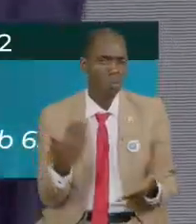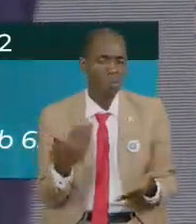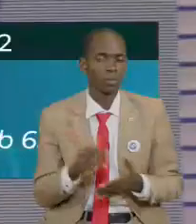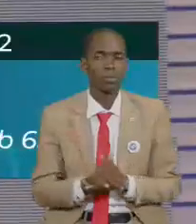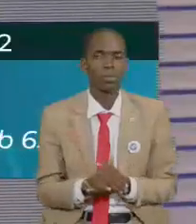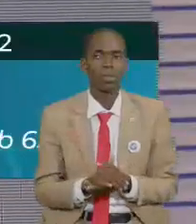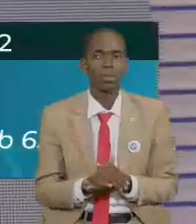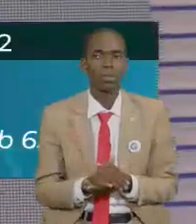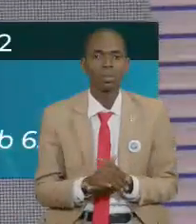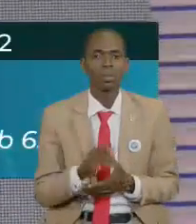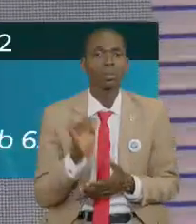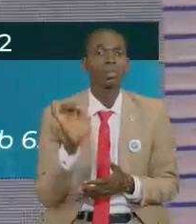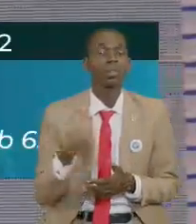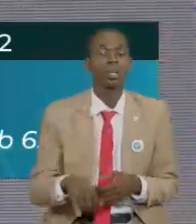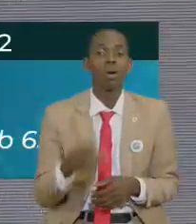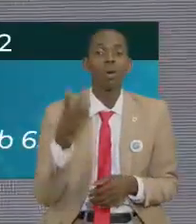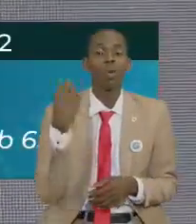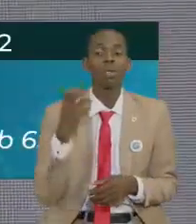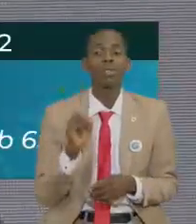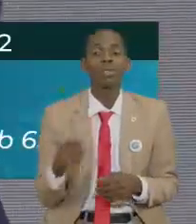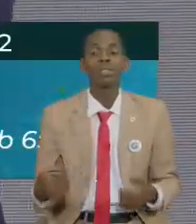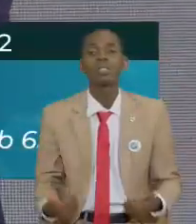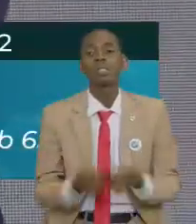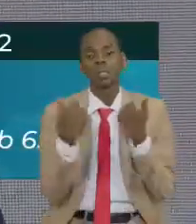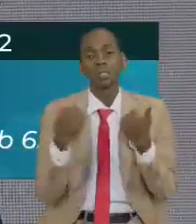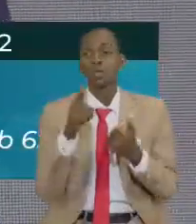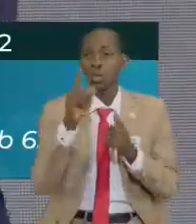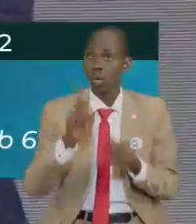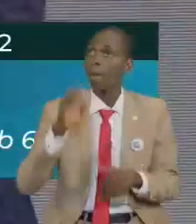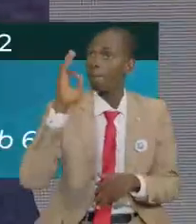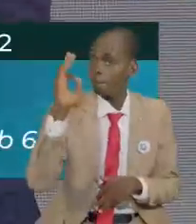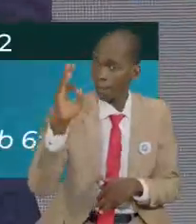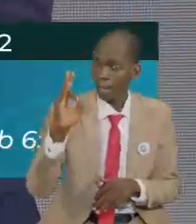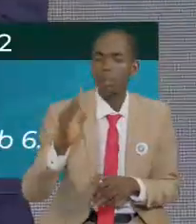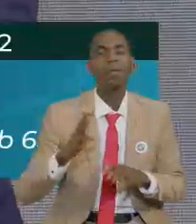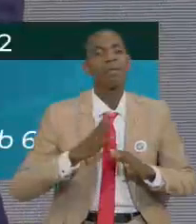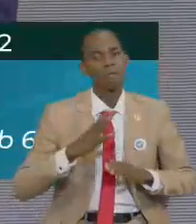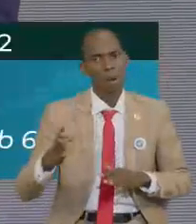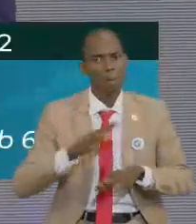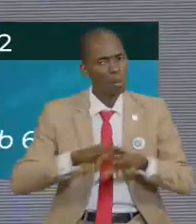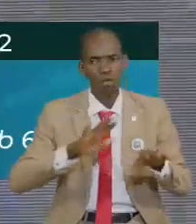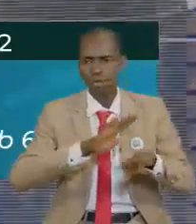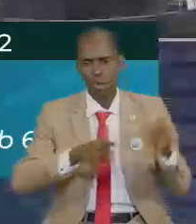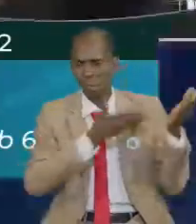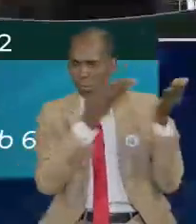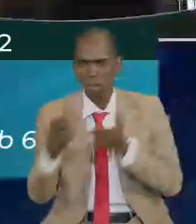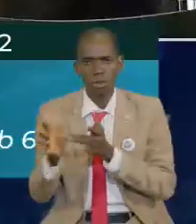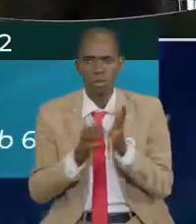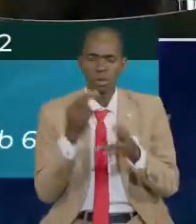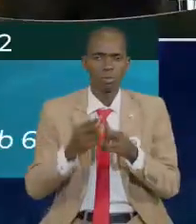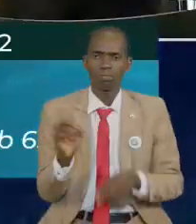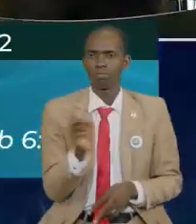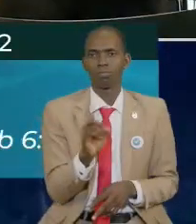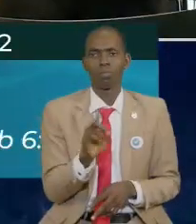That was the challenge. You can teach, but don't teach in this name. You can preach, but